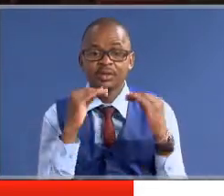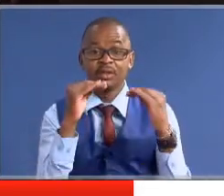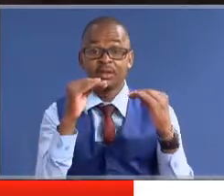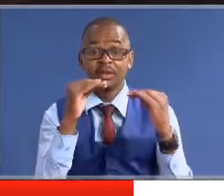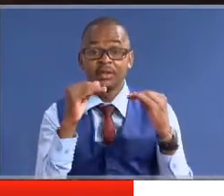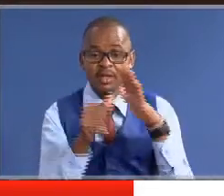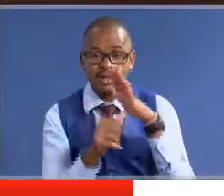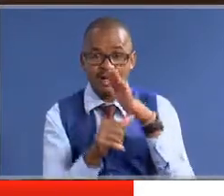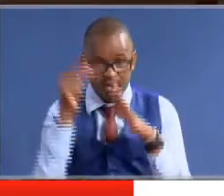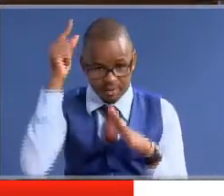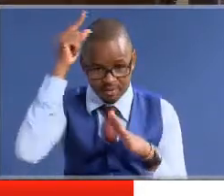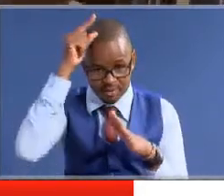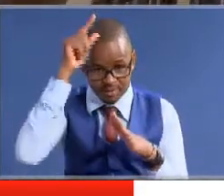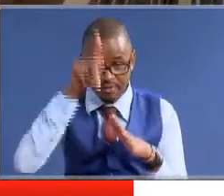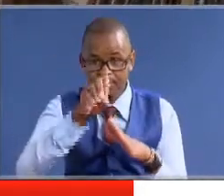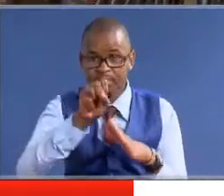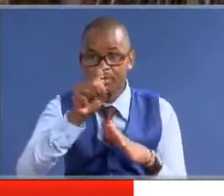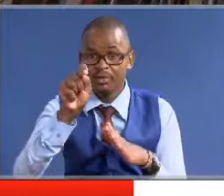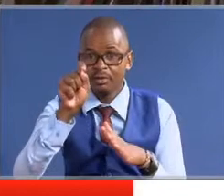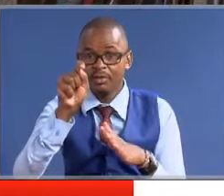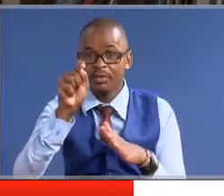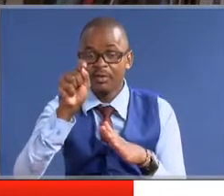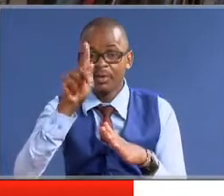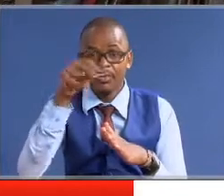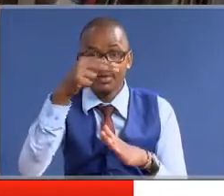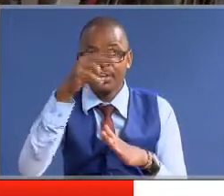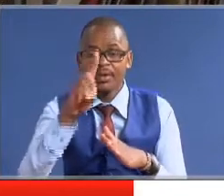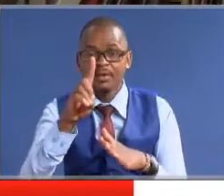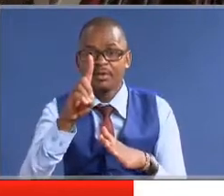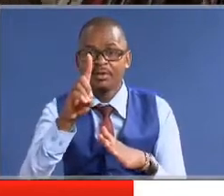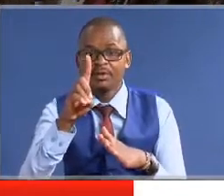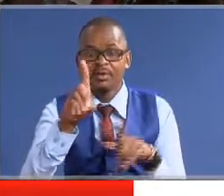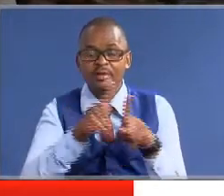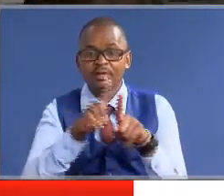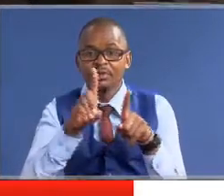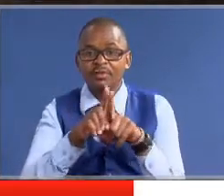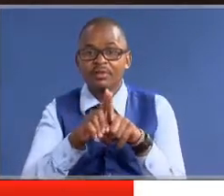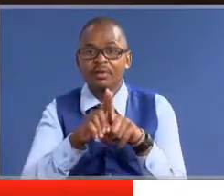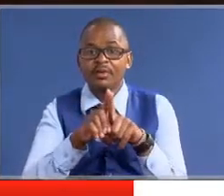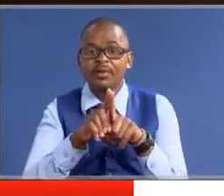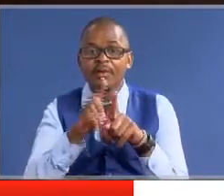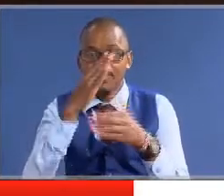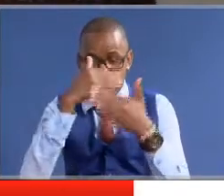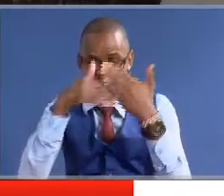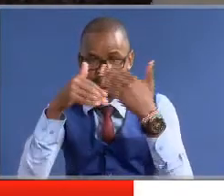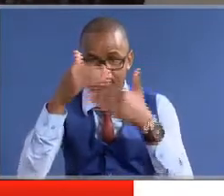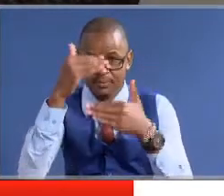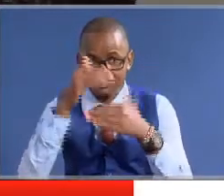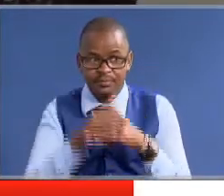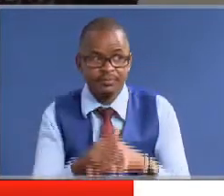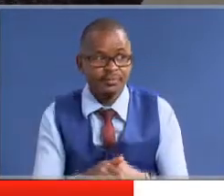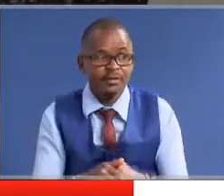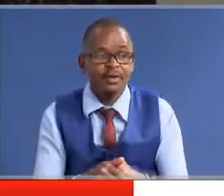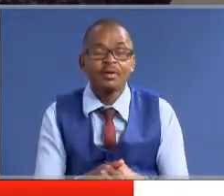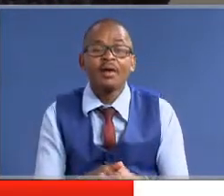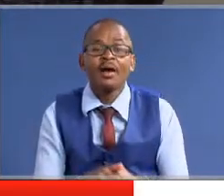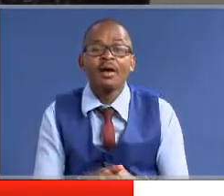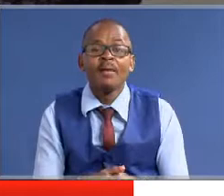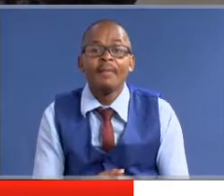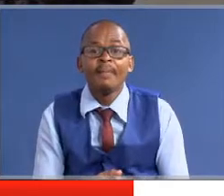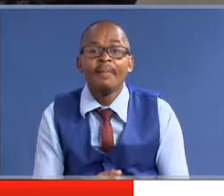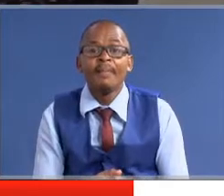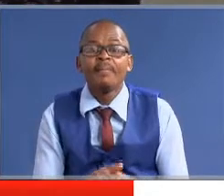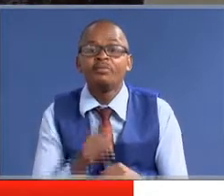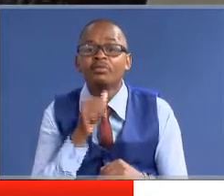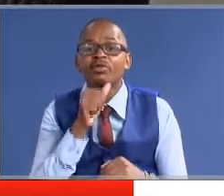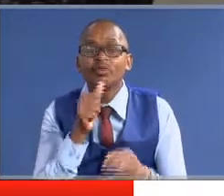teaches undergraduates, postgraduates, and PhD students at Kenyatta University. I mean, grandchildren are. He